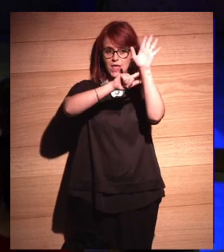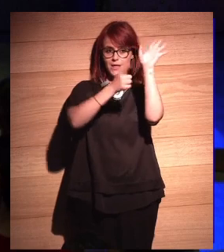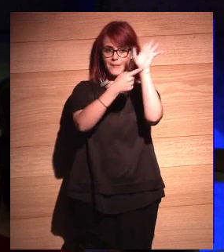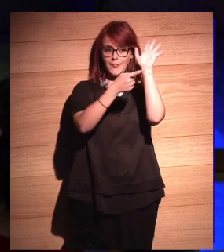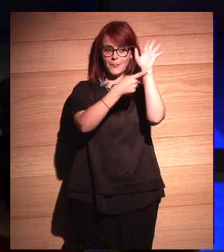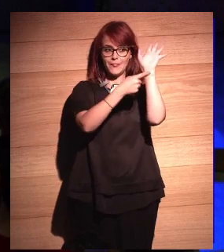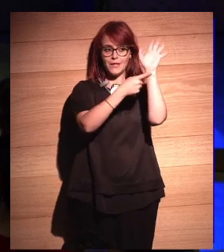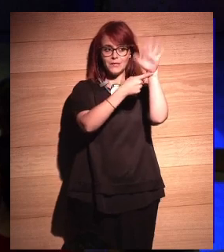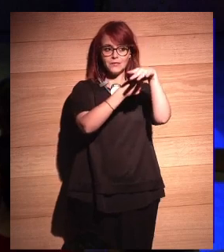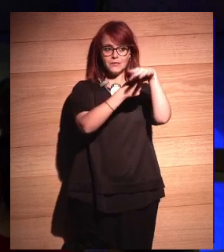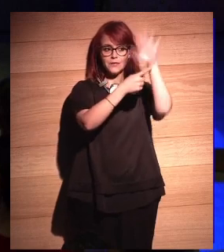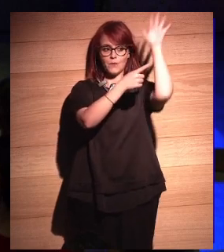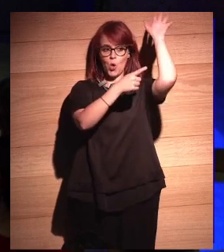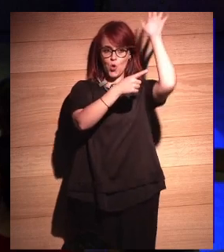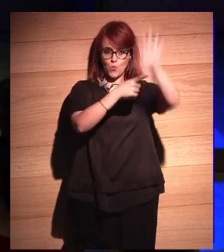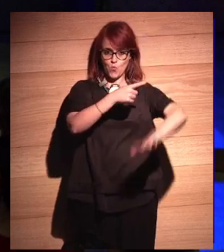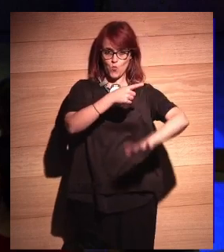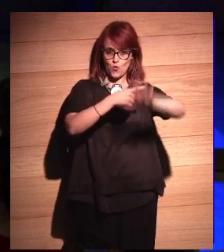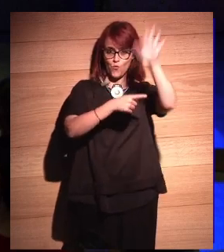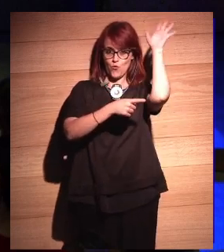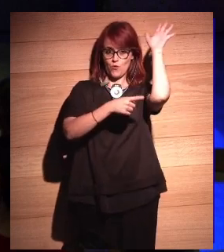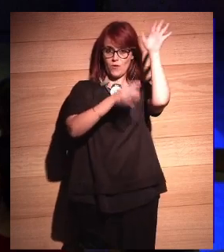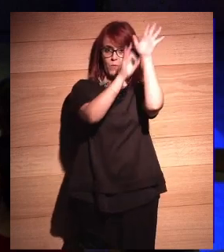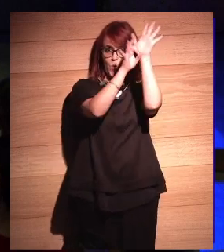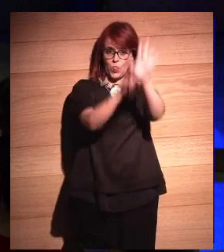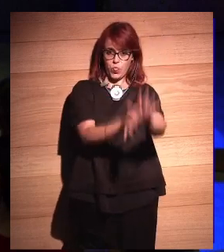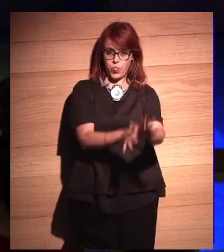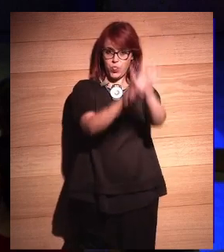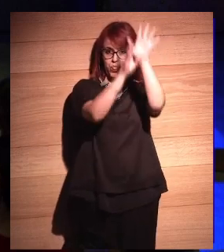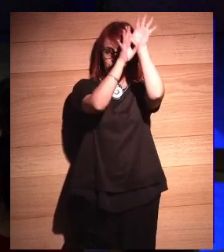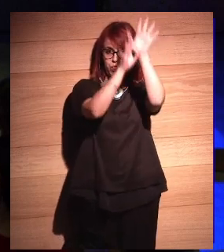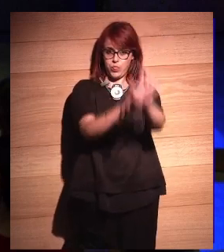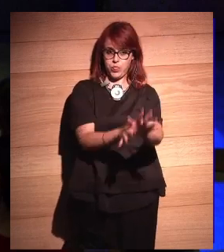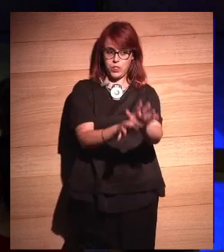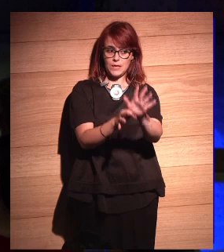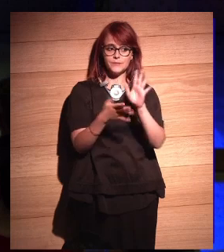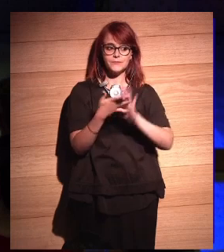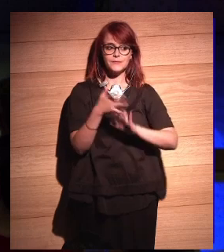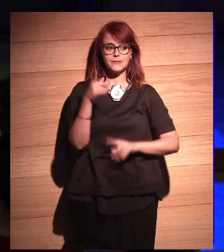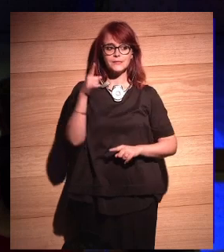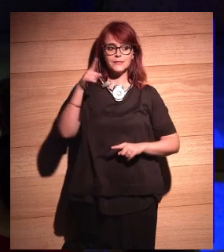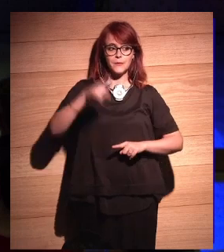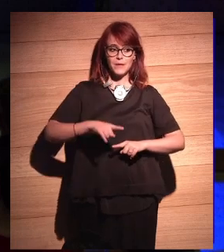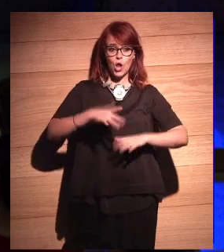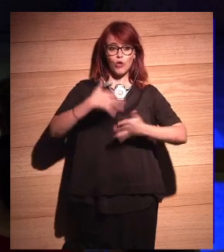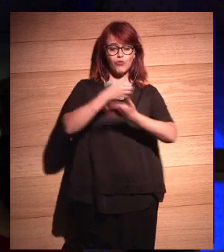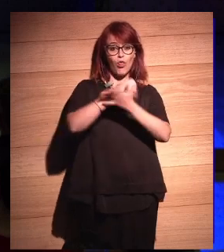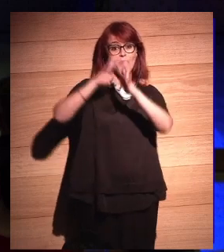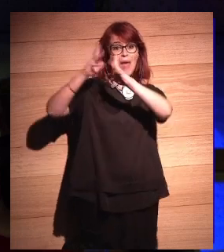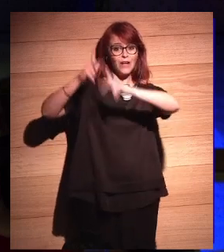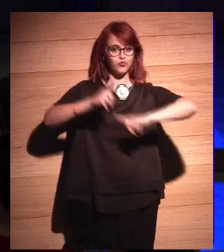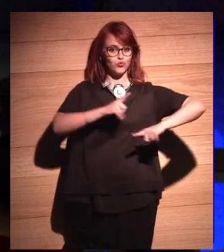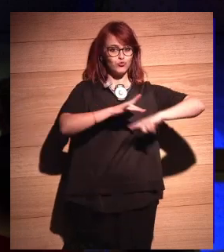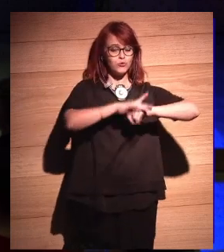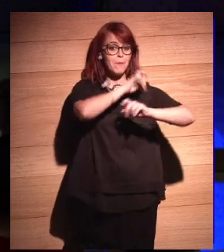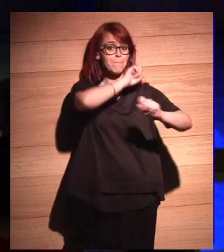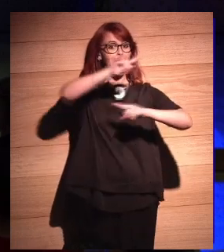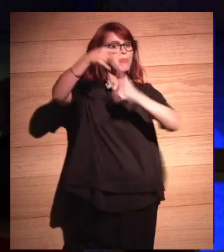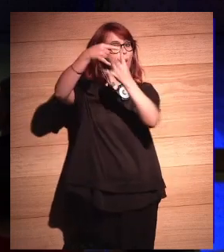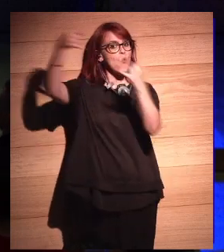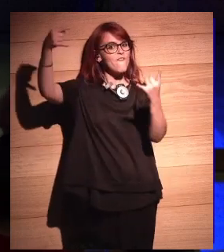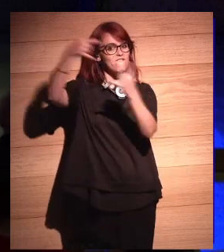movement, and this movement, and this movement. And then all of that movement data is sent over Wi-Fi to a router